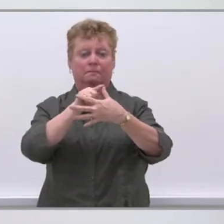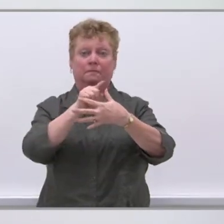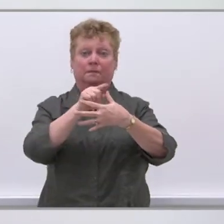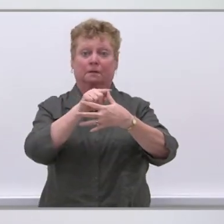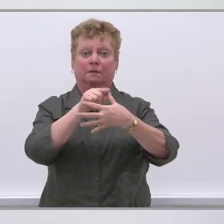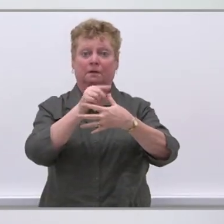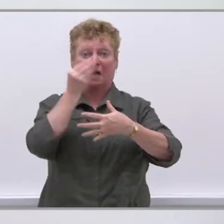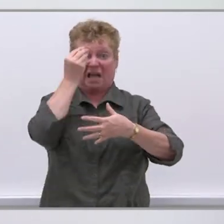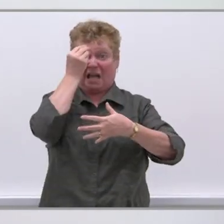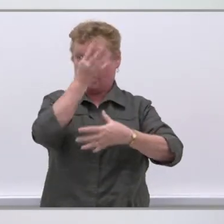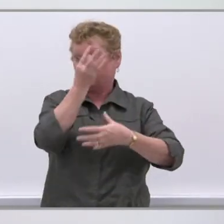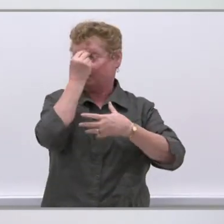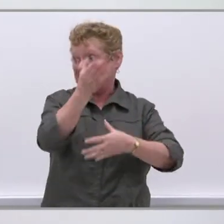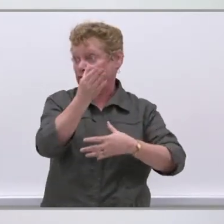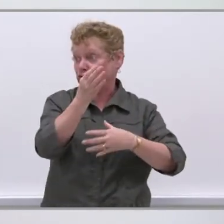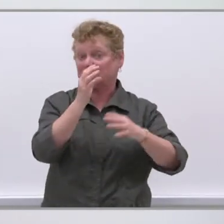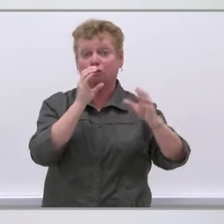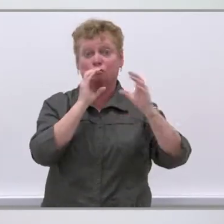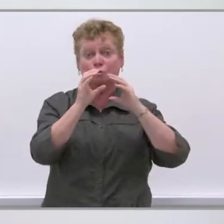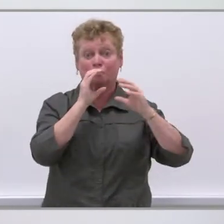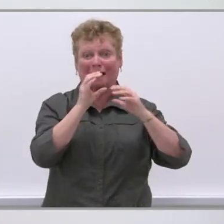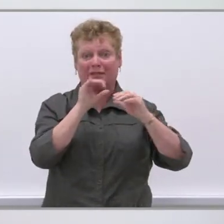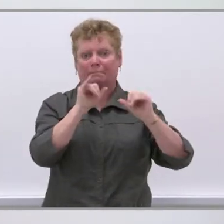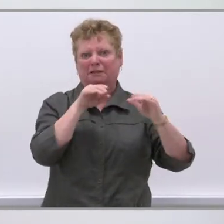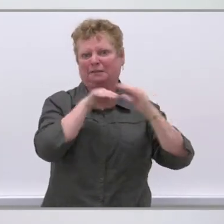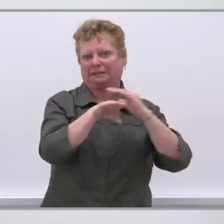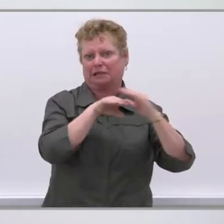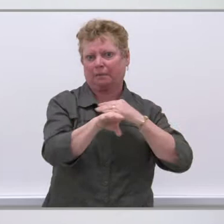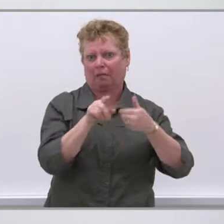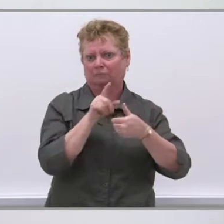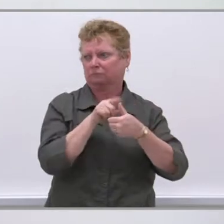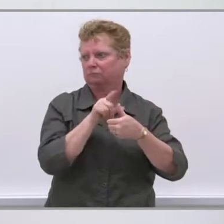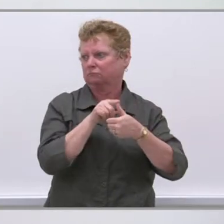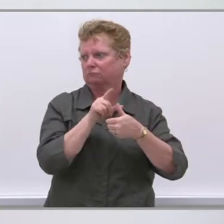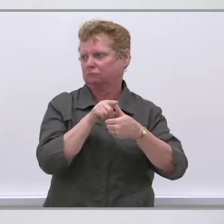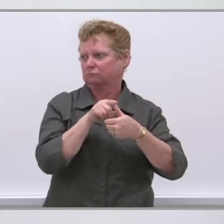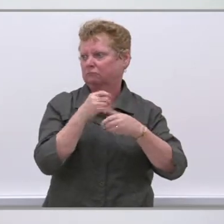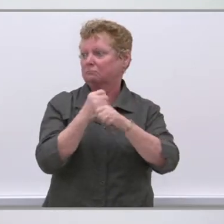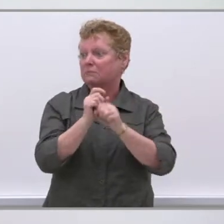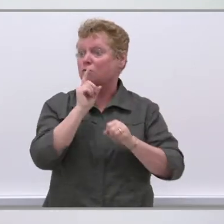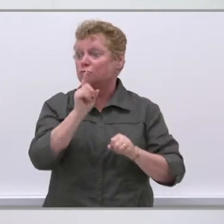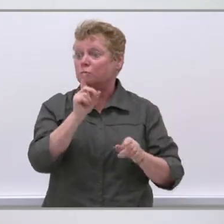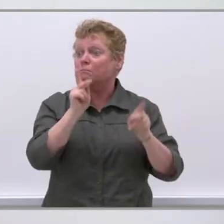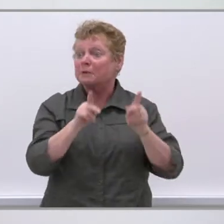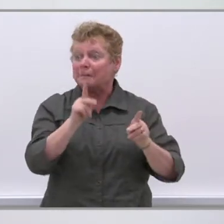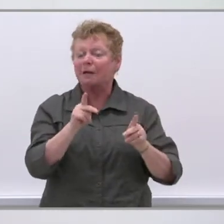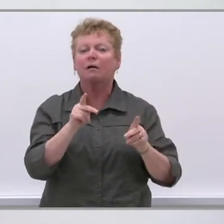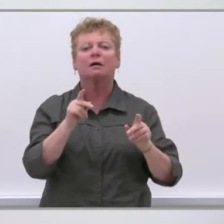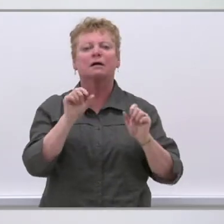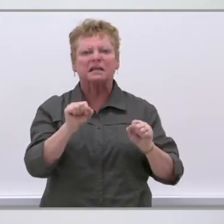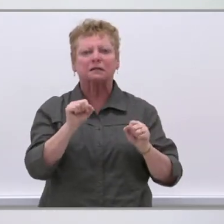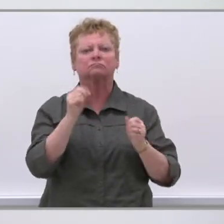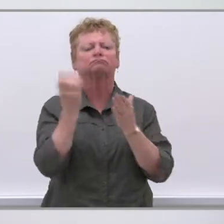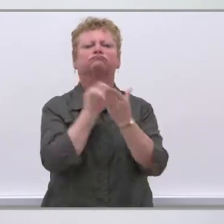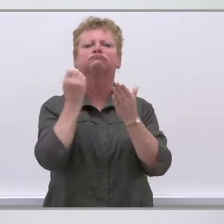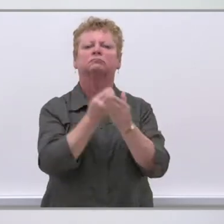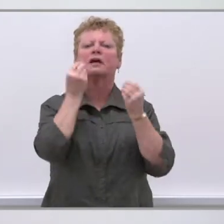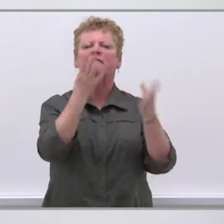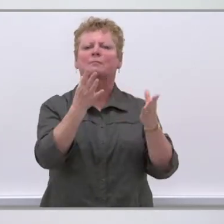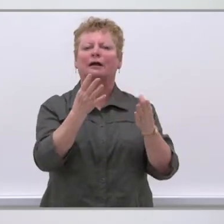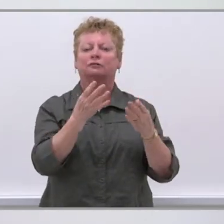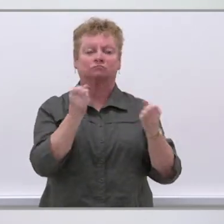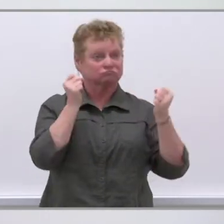Accessible information and communication. So we want to make sure that people have access to information in